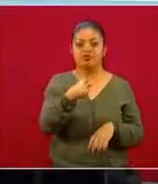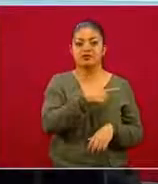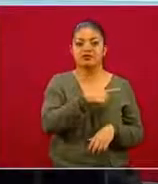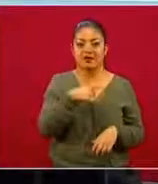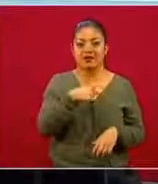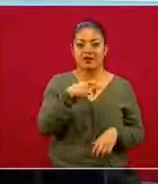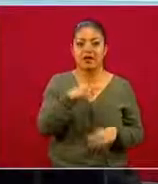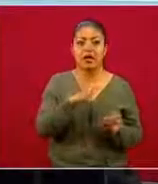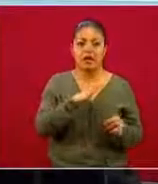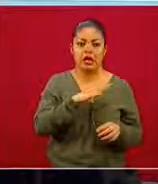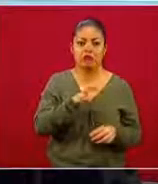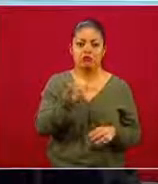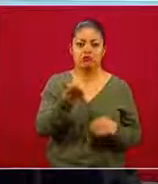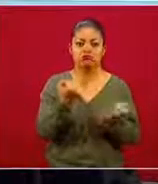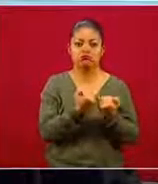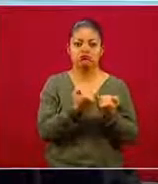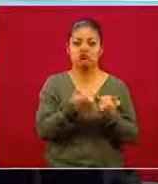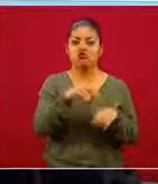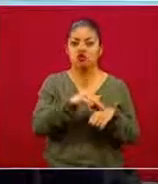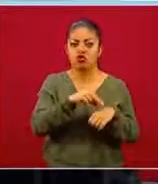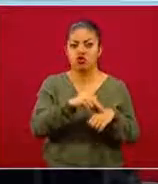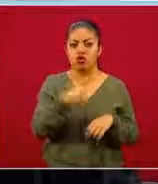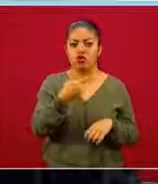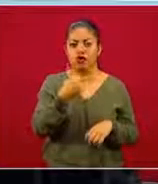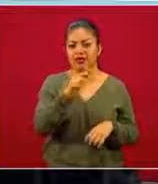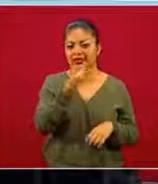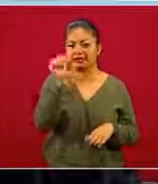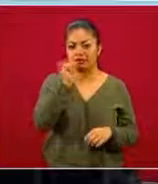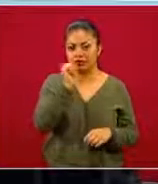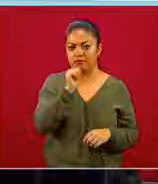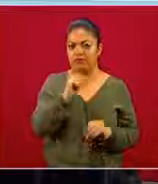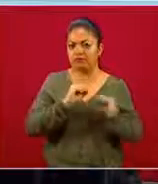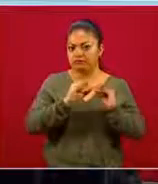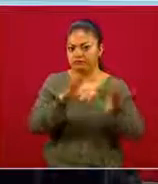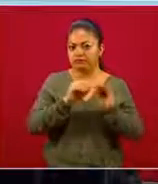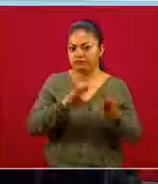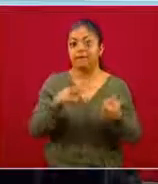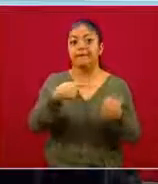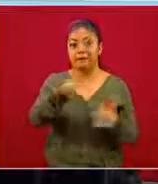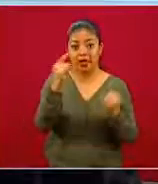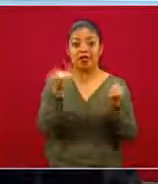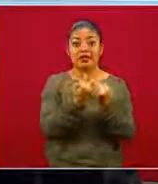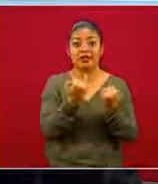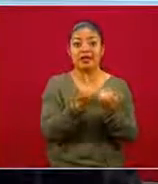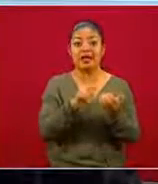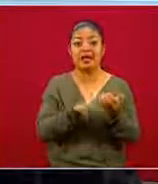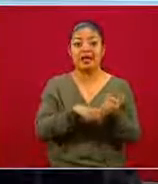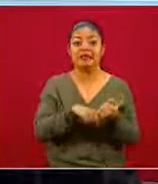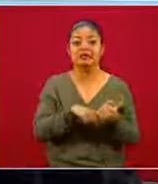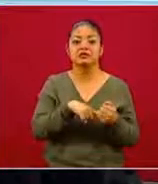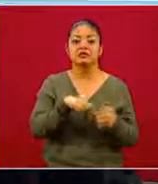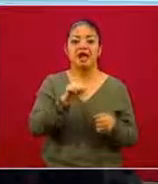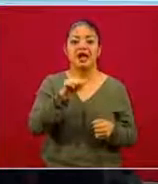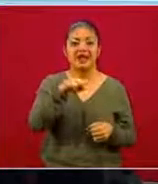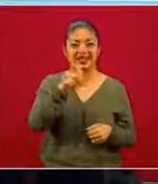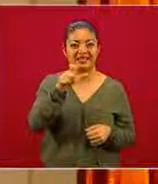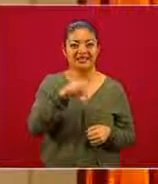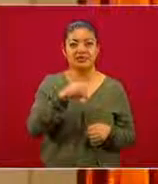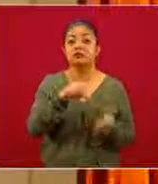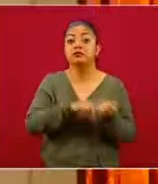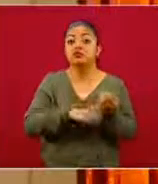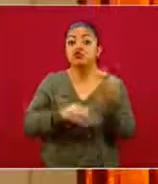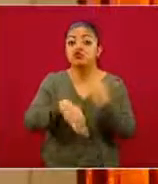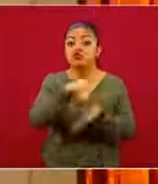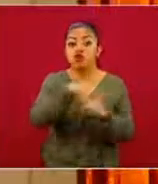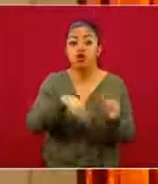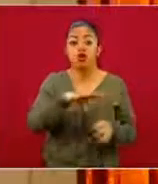symptoms, you need to get help. And we have a direct telephone line that you can call. But in our guidelines as well,